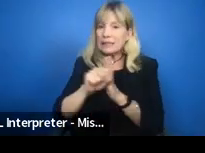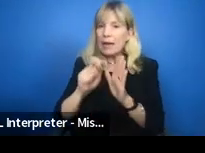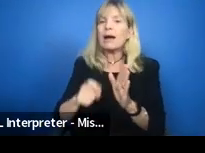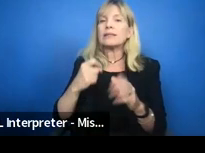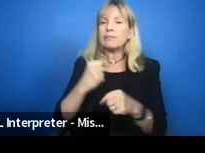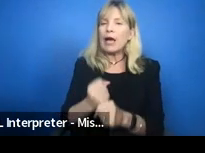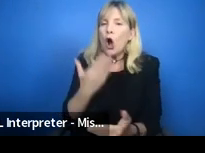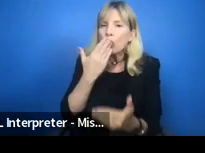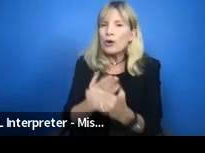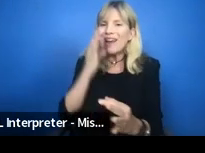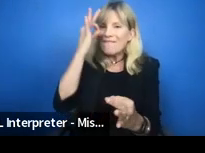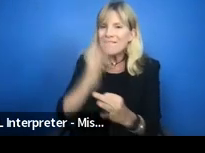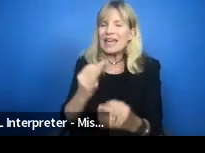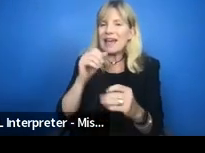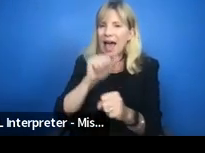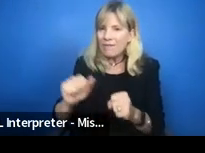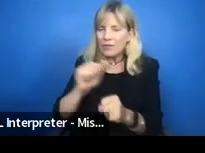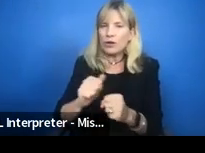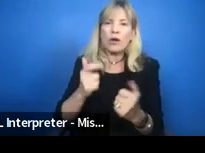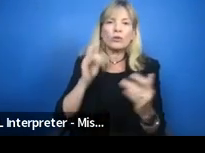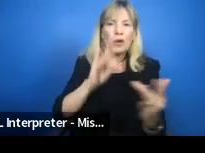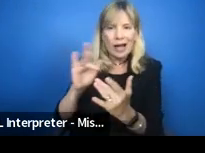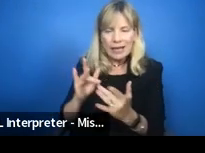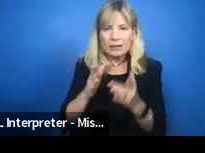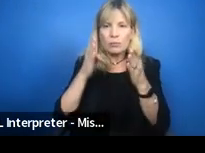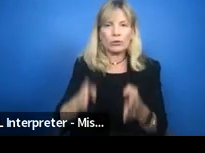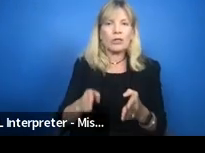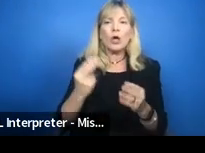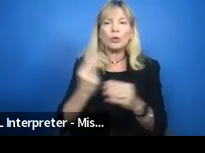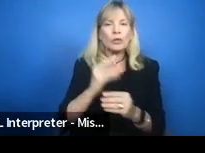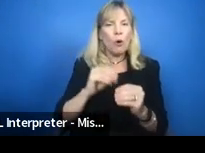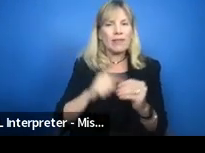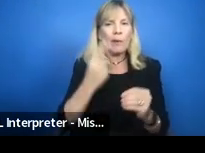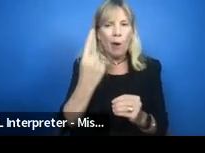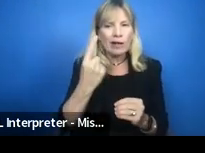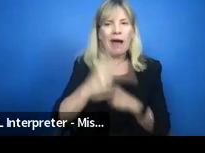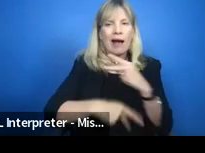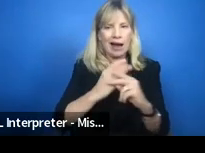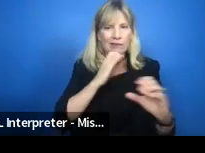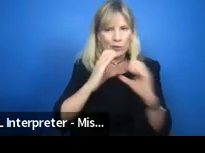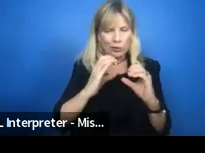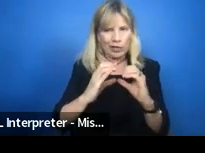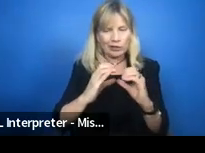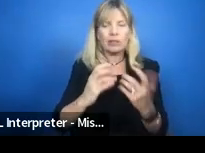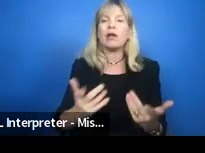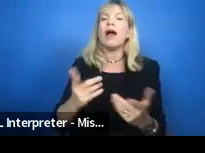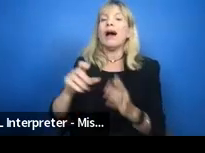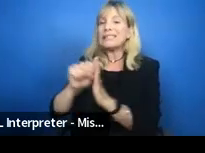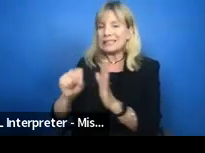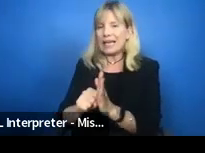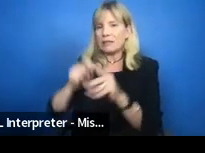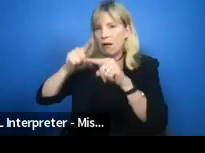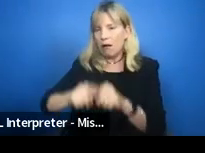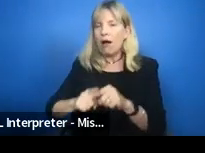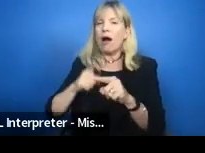effort to contact the individual using more than one form of communication. And states are subject to